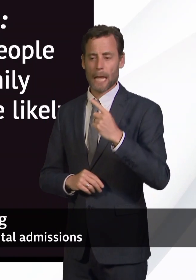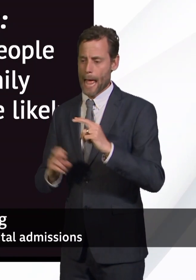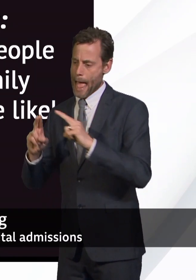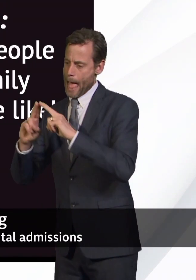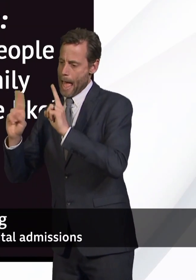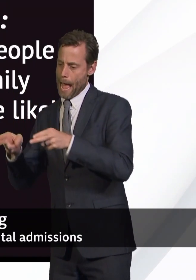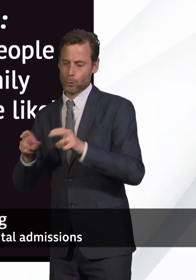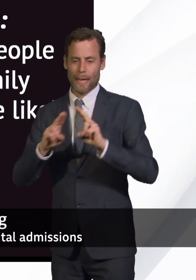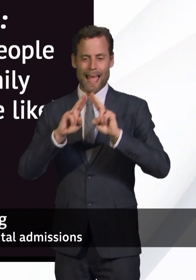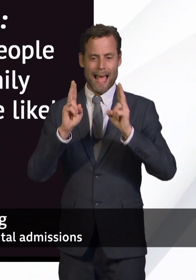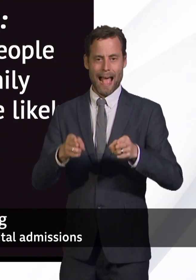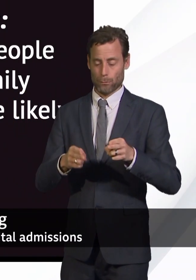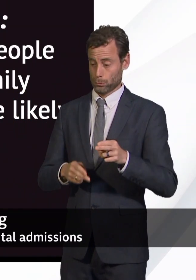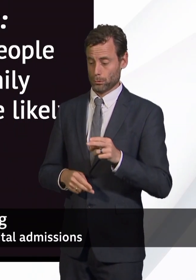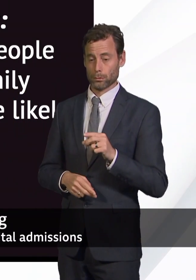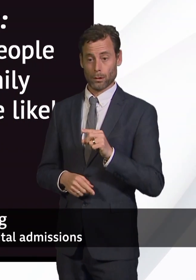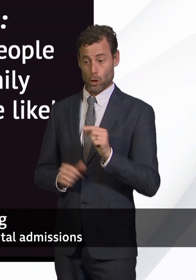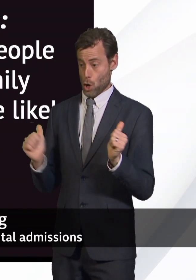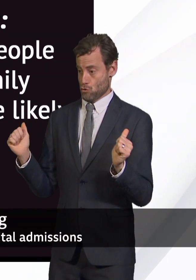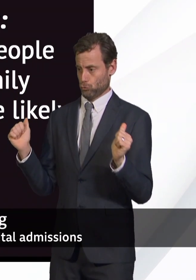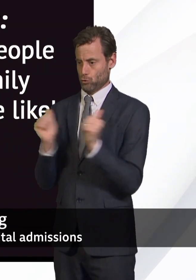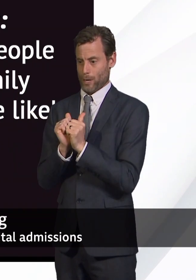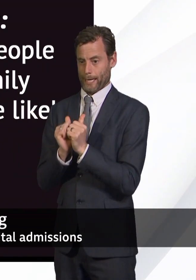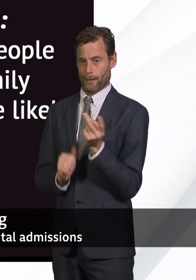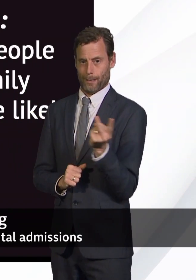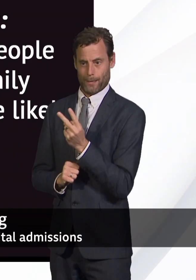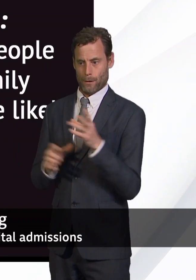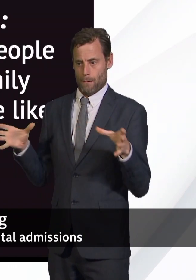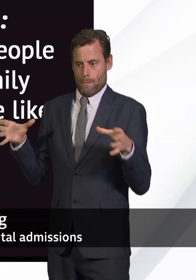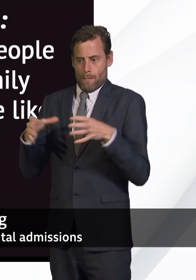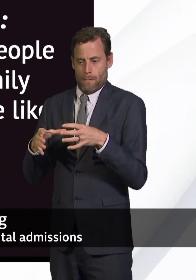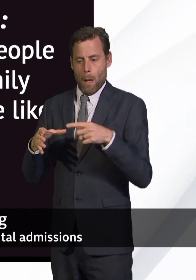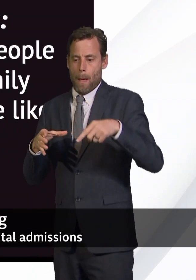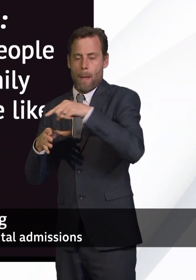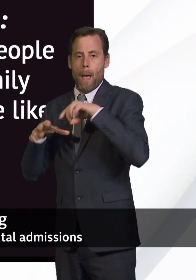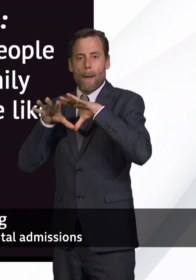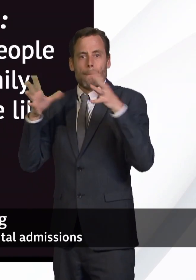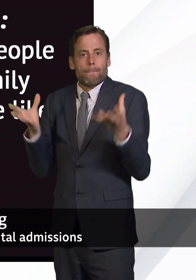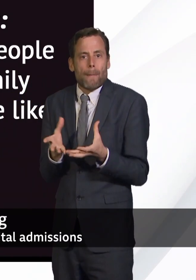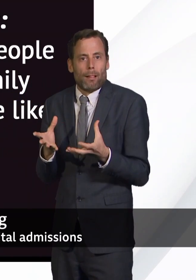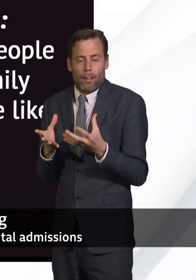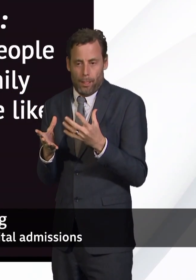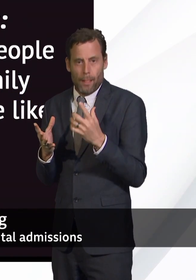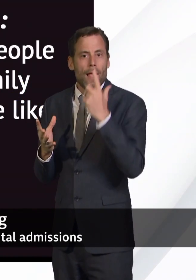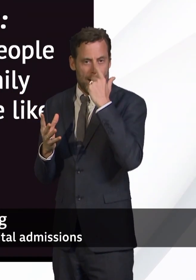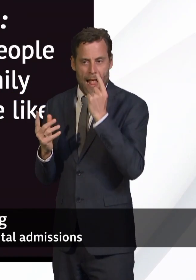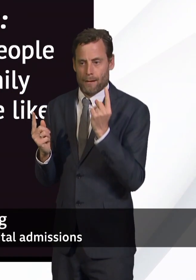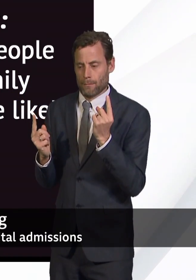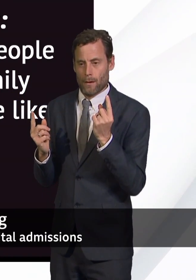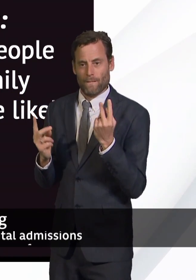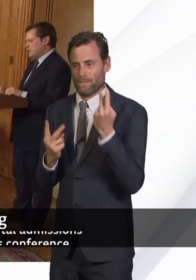When are we likely, to see this put in place? Well, the guidance that we've set out